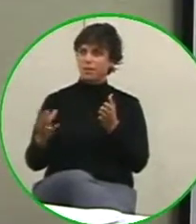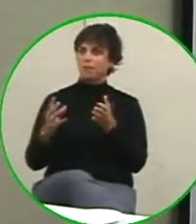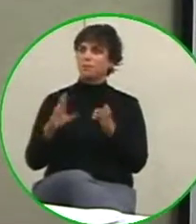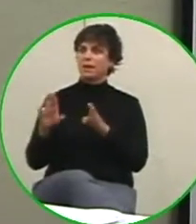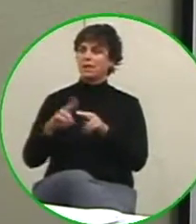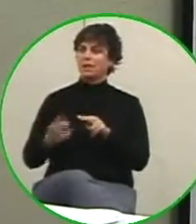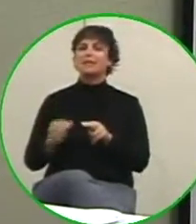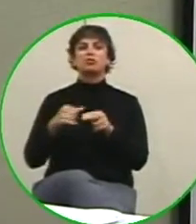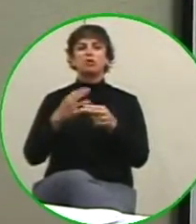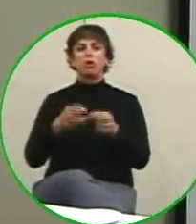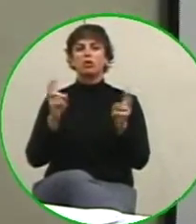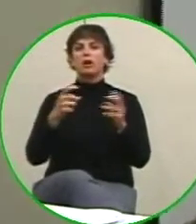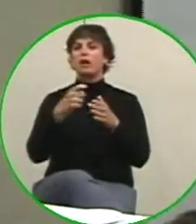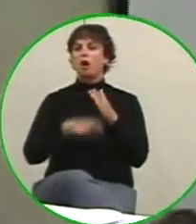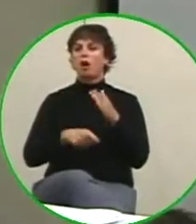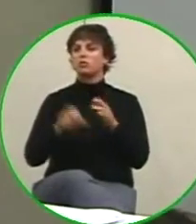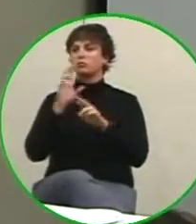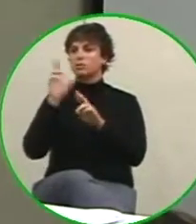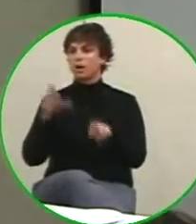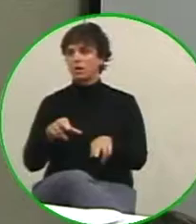cost response.